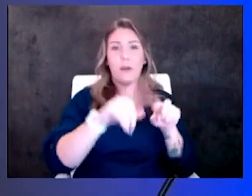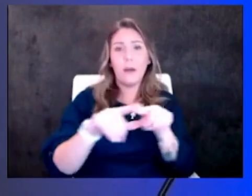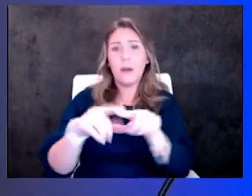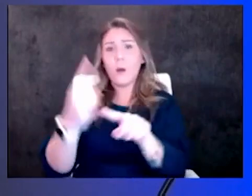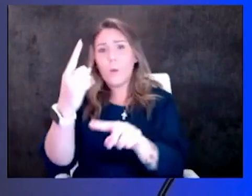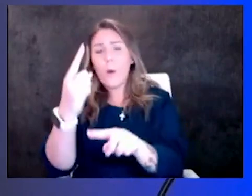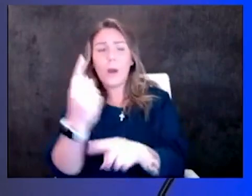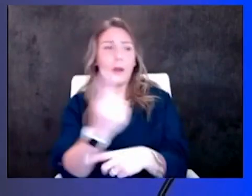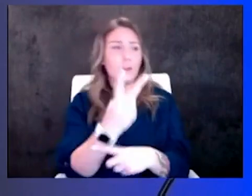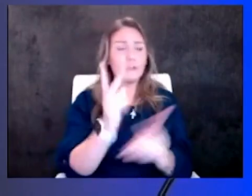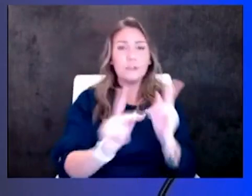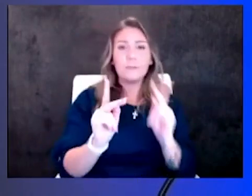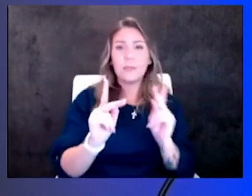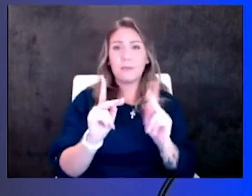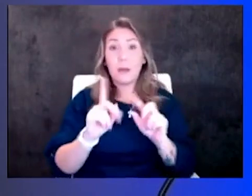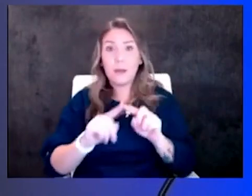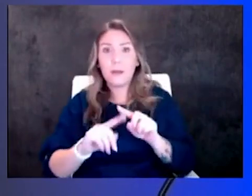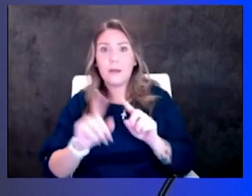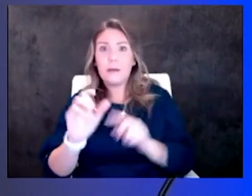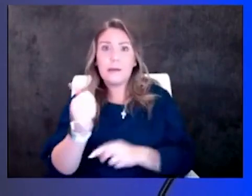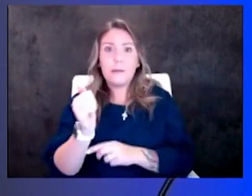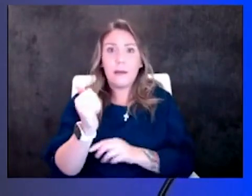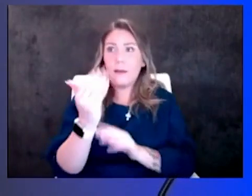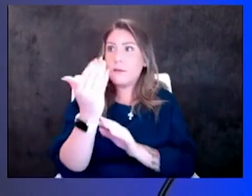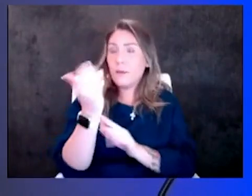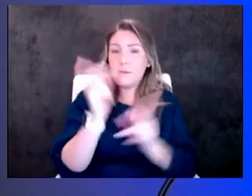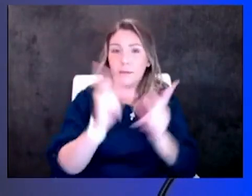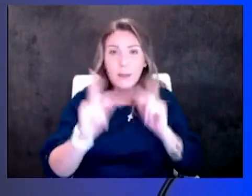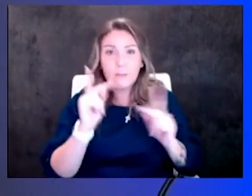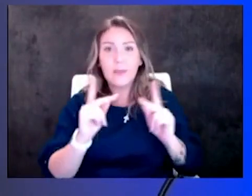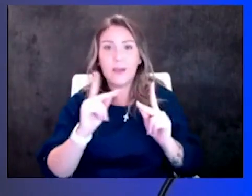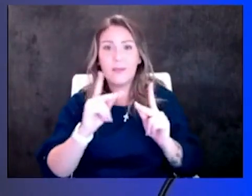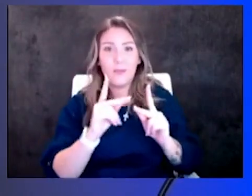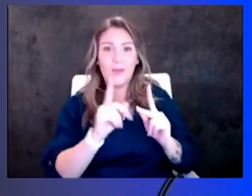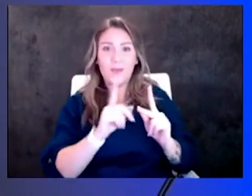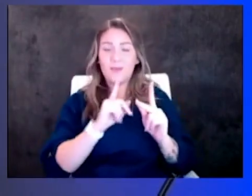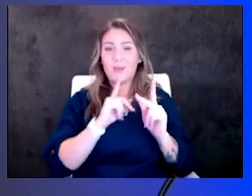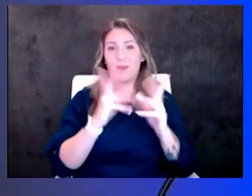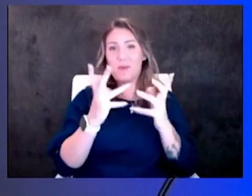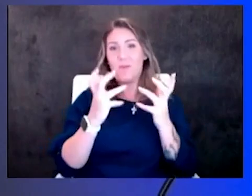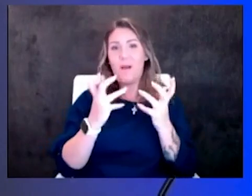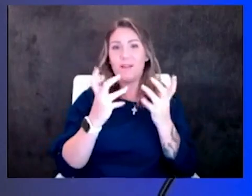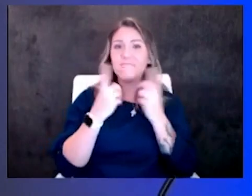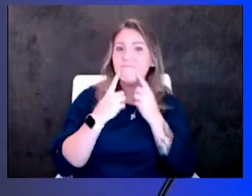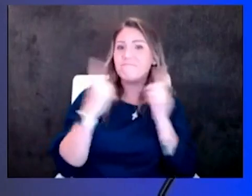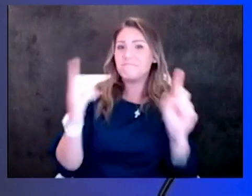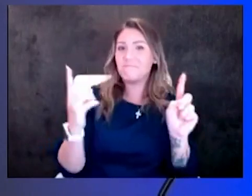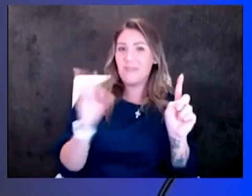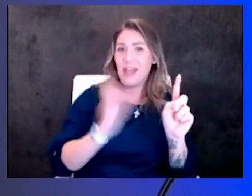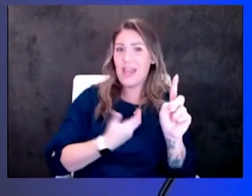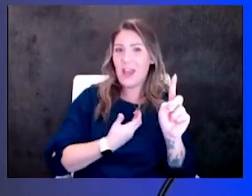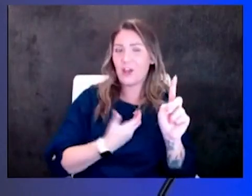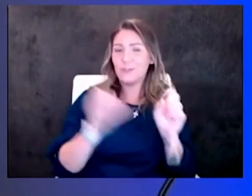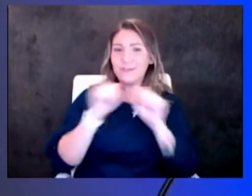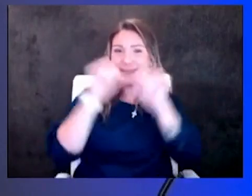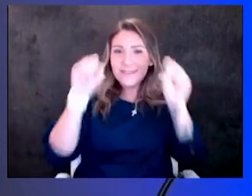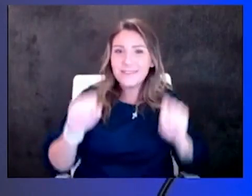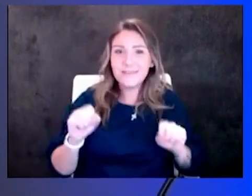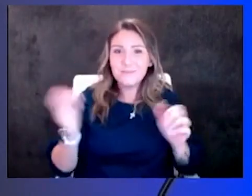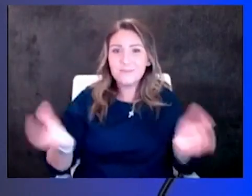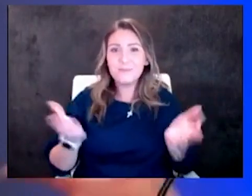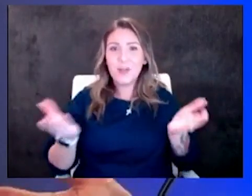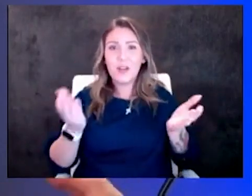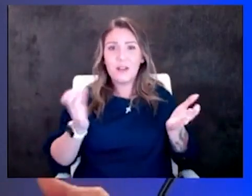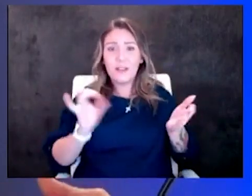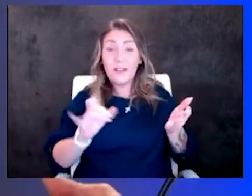on 10, 15 individuals that really want to make this work for us and our system. So that's a really